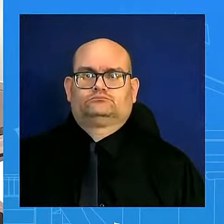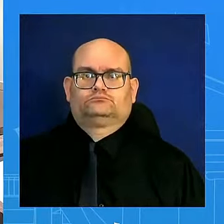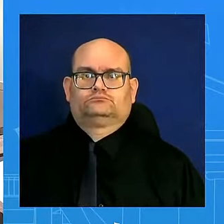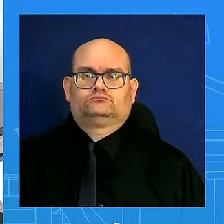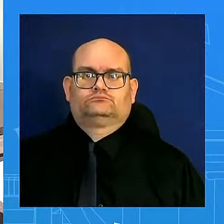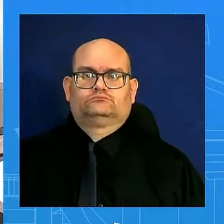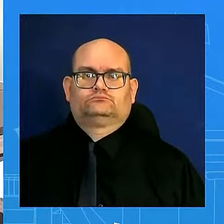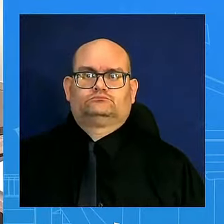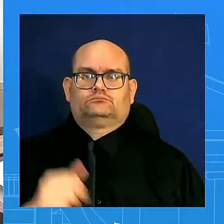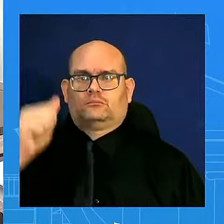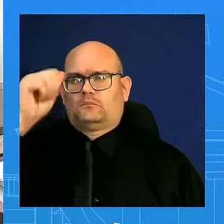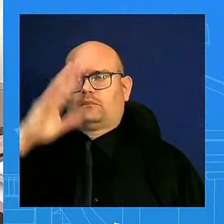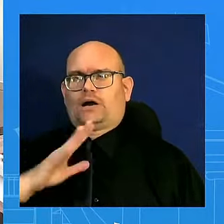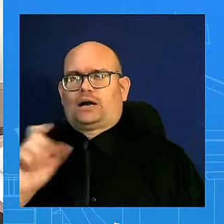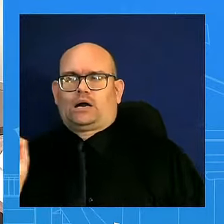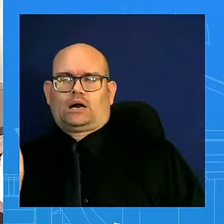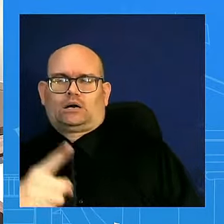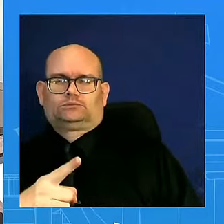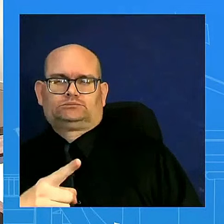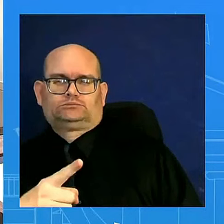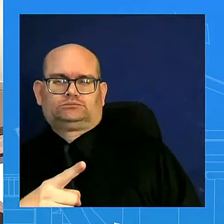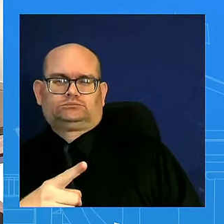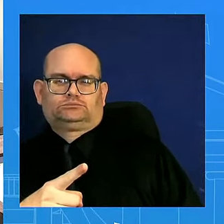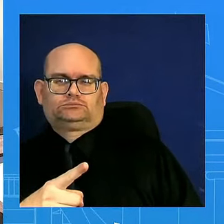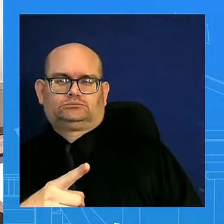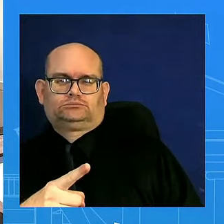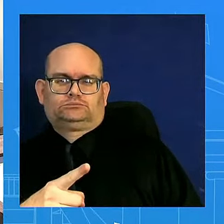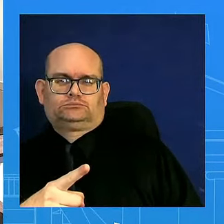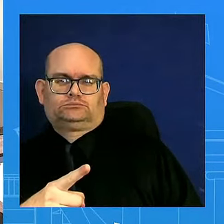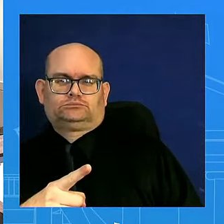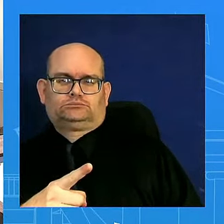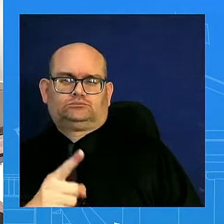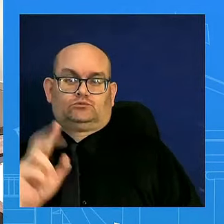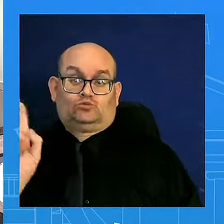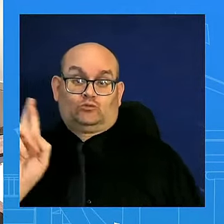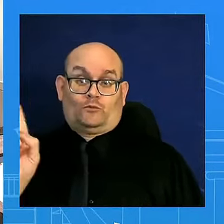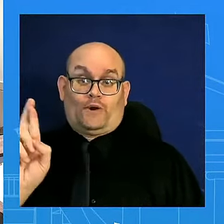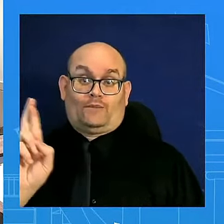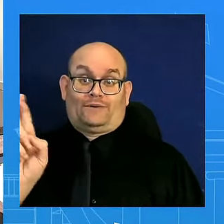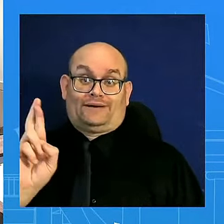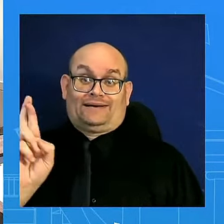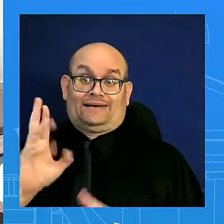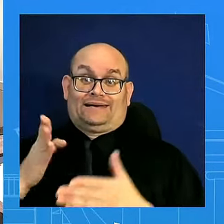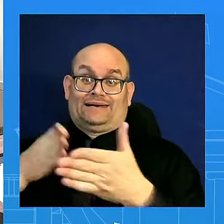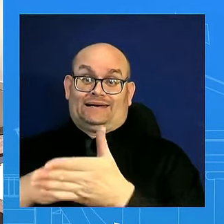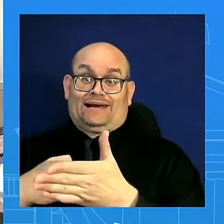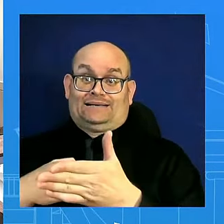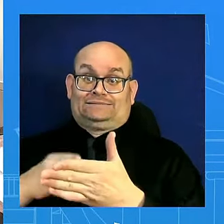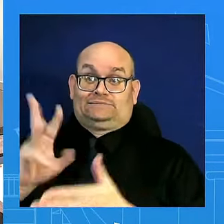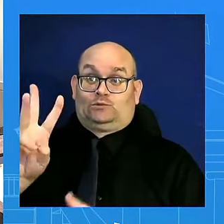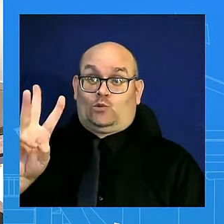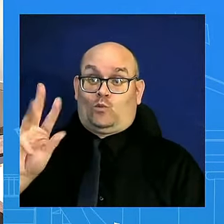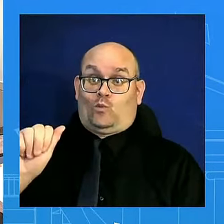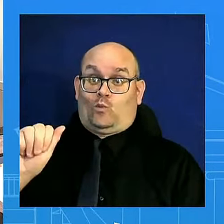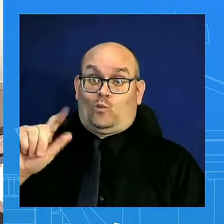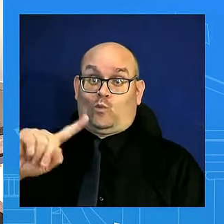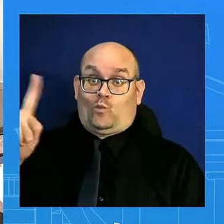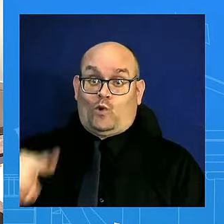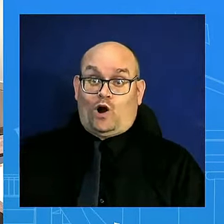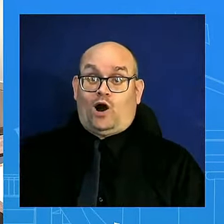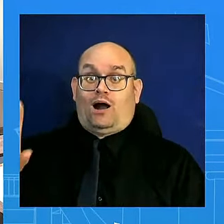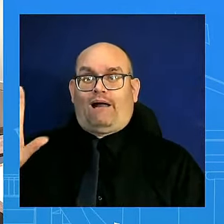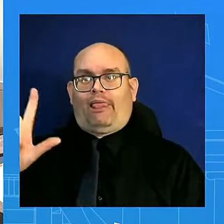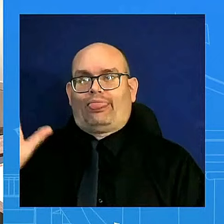Republicans are attacking Governor Walz as a radical liberal. They pointed to his policies on climate, on gender, on free